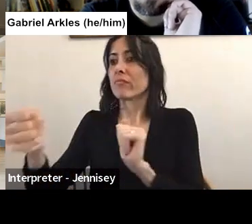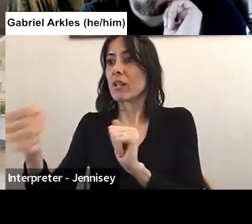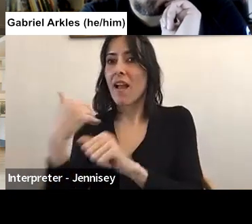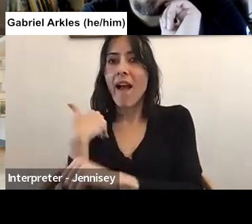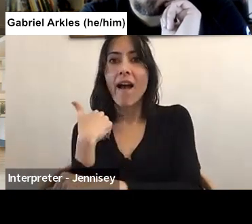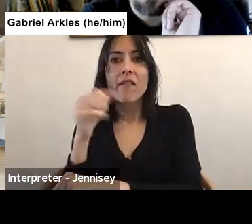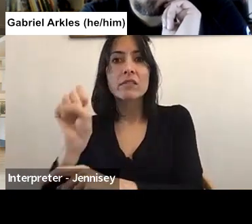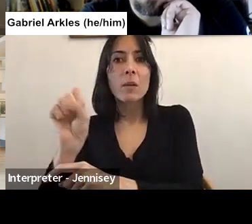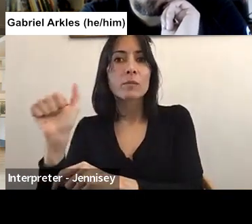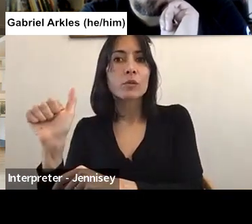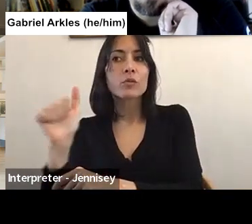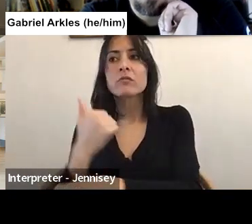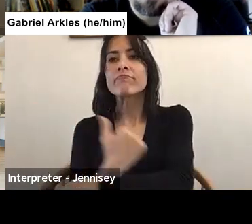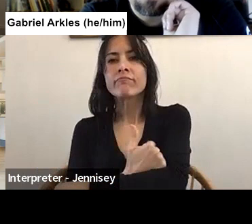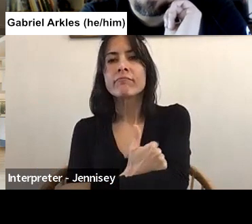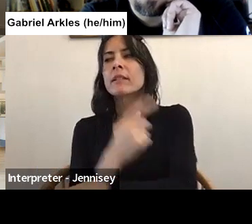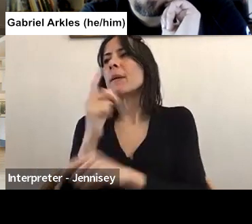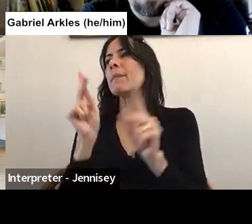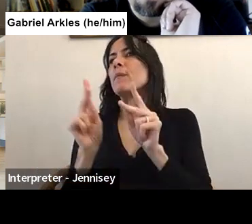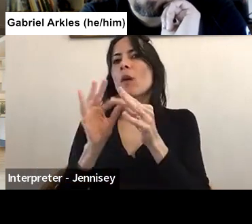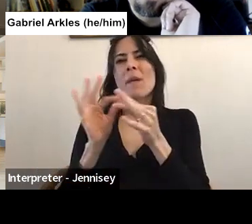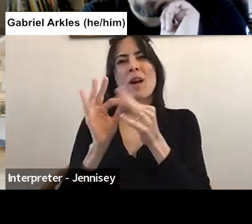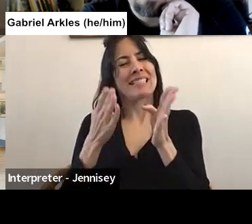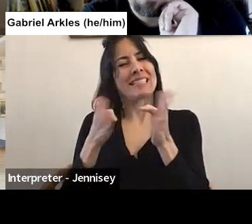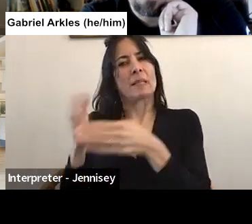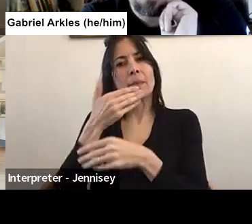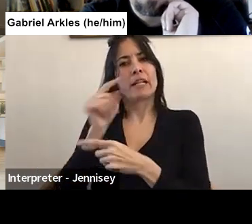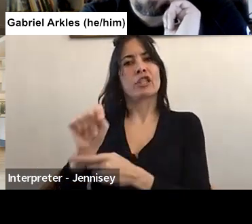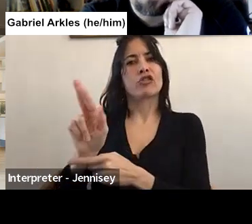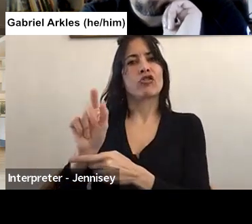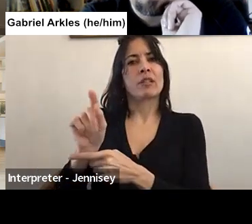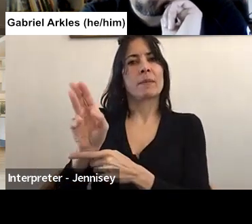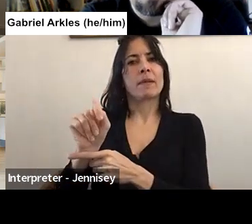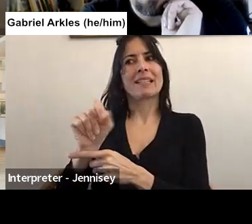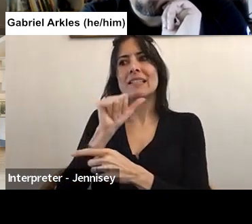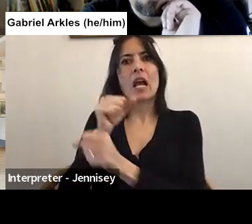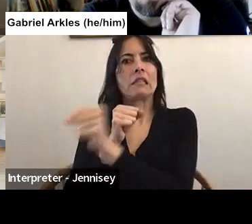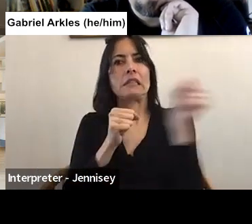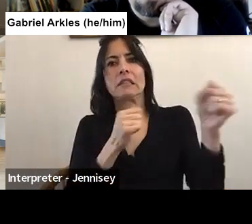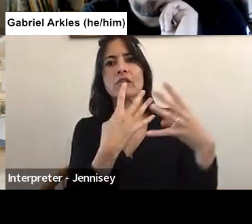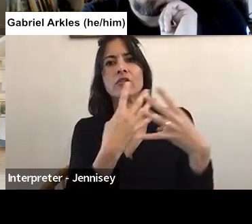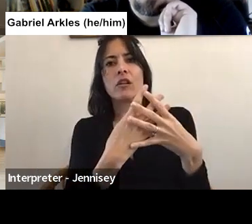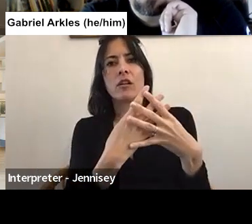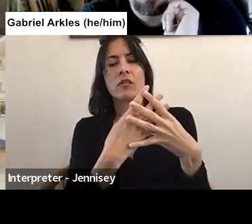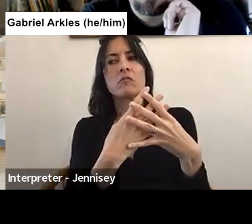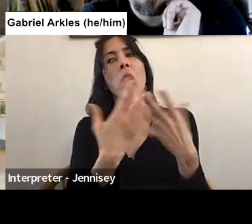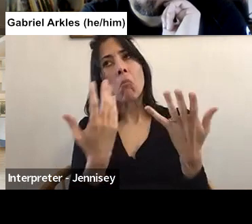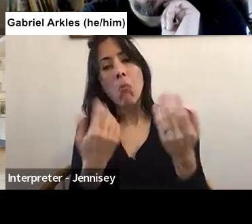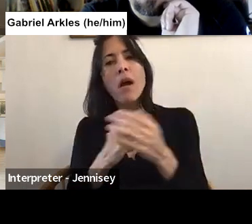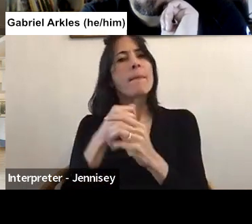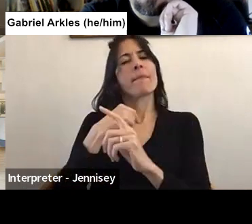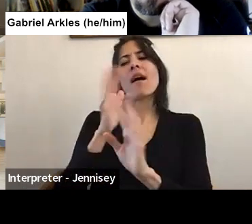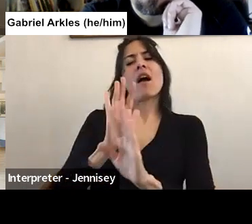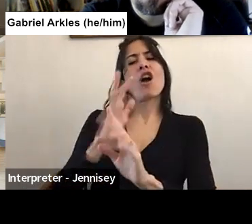this treatment over jails all the time, treatment over incarceration. Well, if we look at trauma, the intersection of trauma and incarceration rates